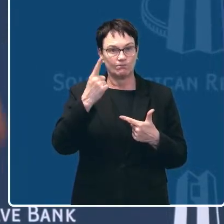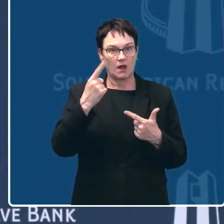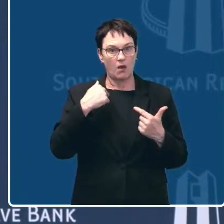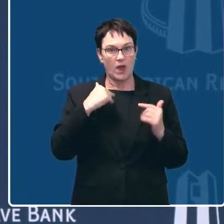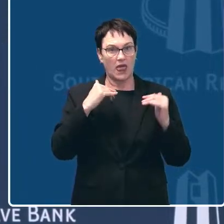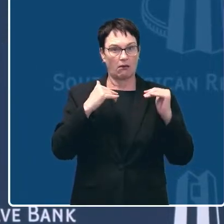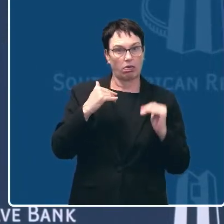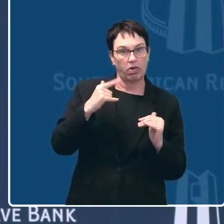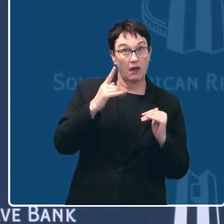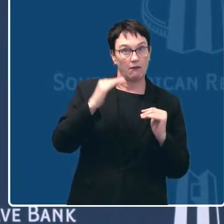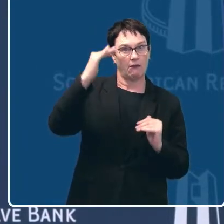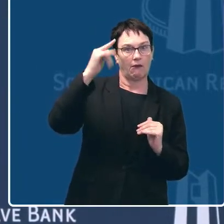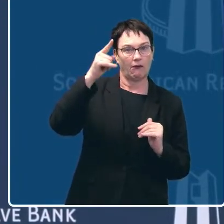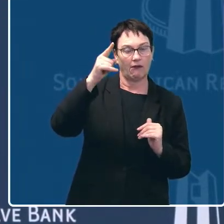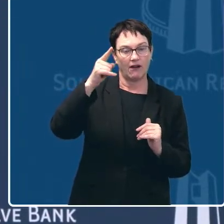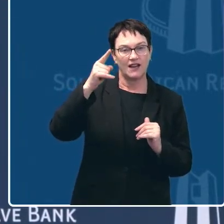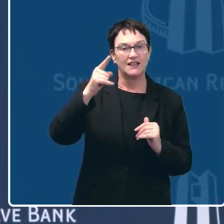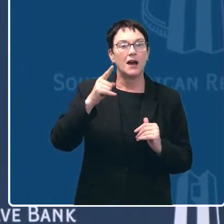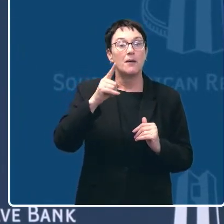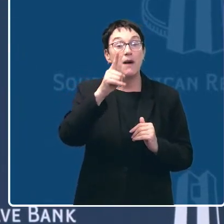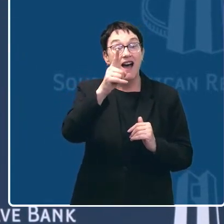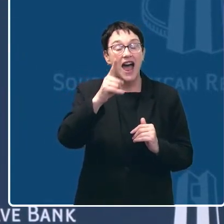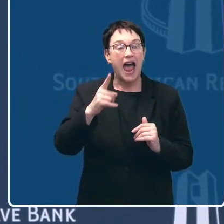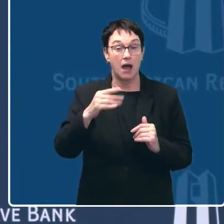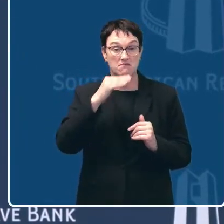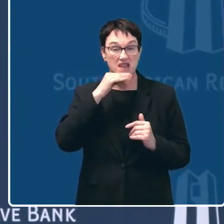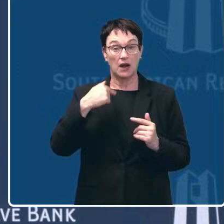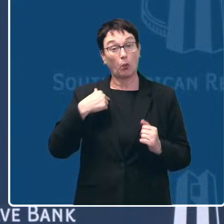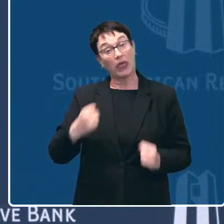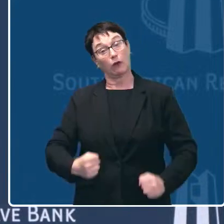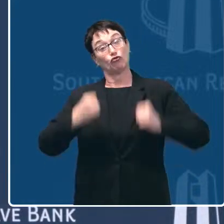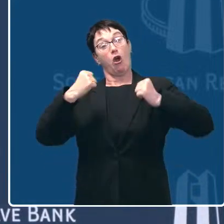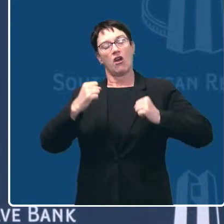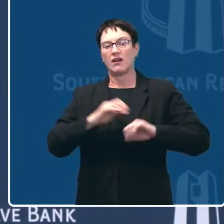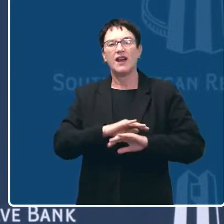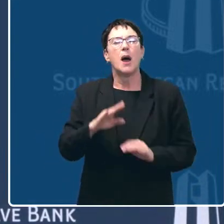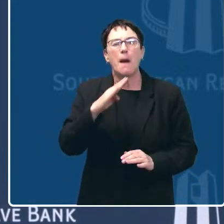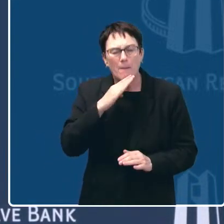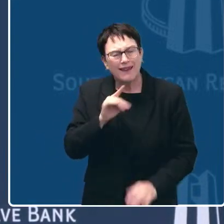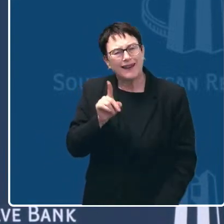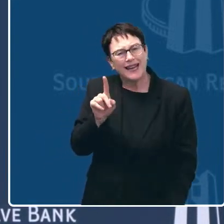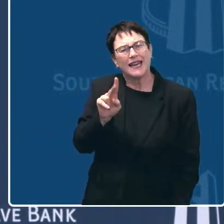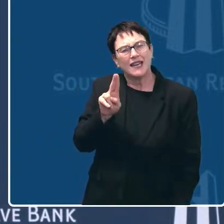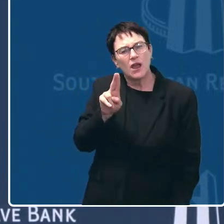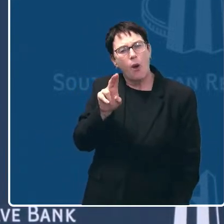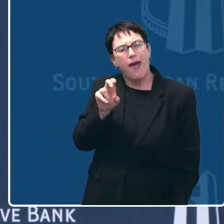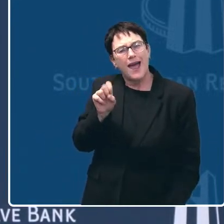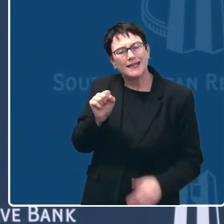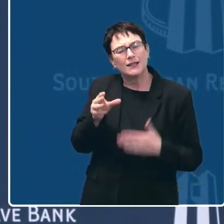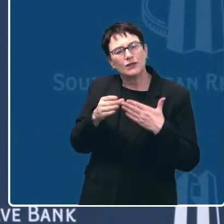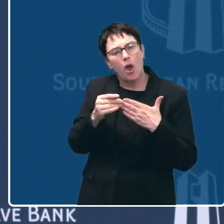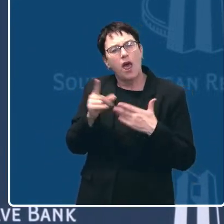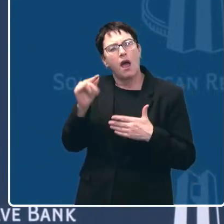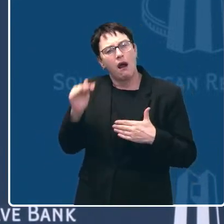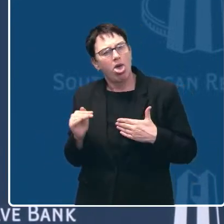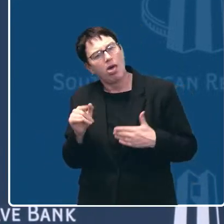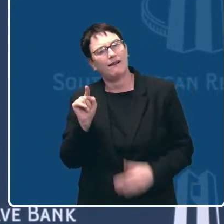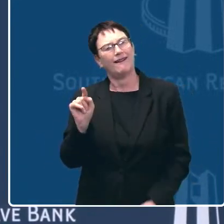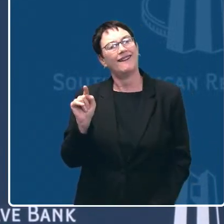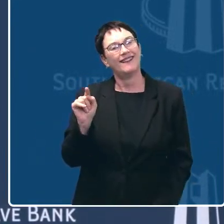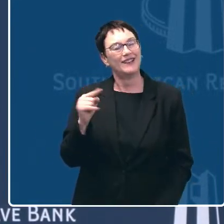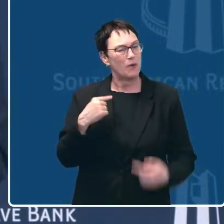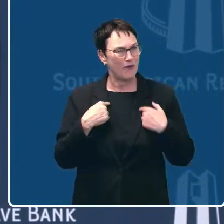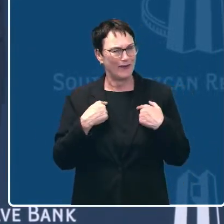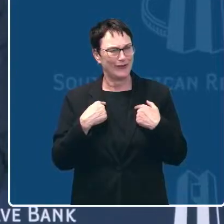the dollar has become weaker. There are things going for us that we have been able to deal with some of